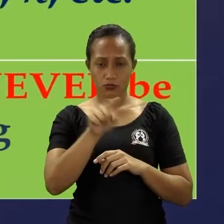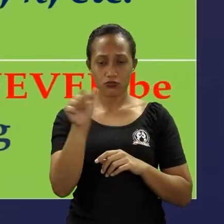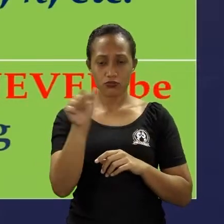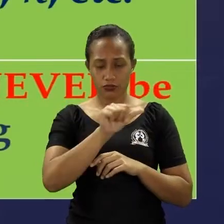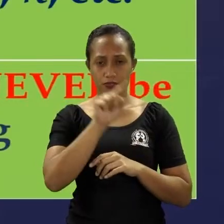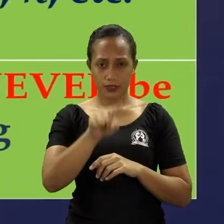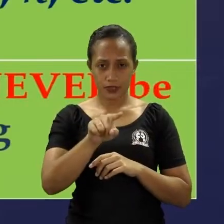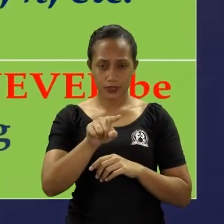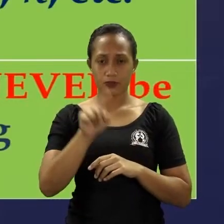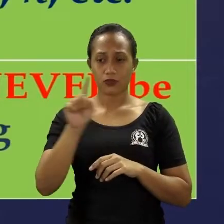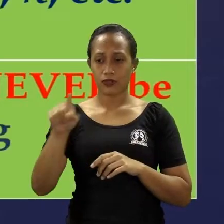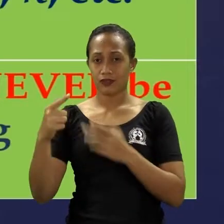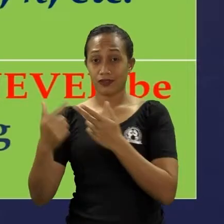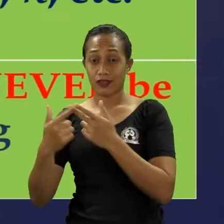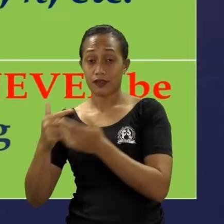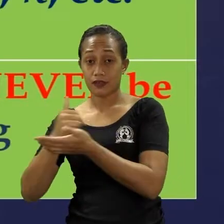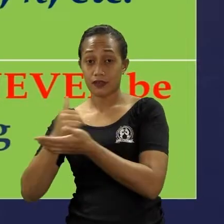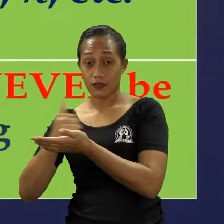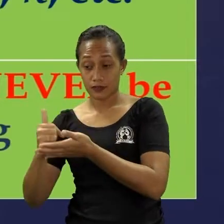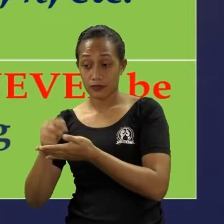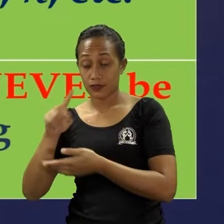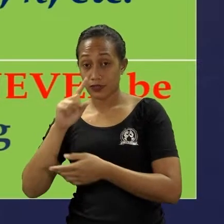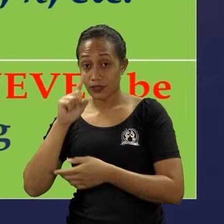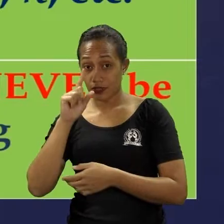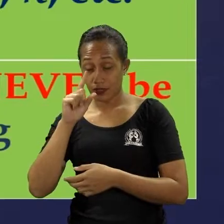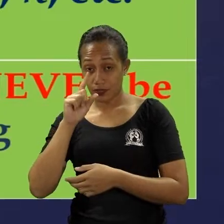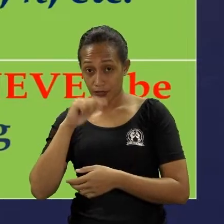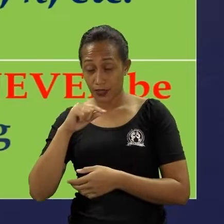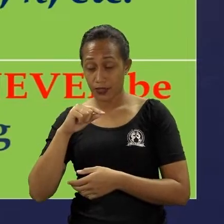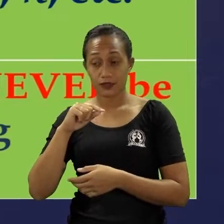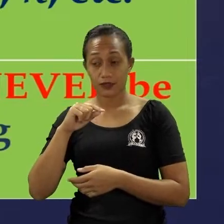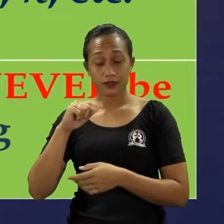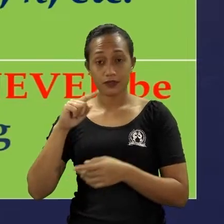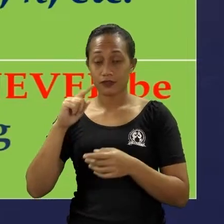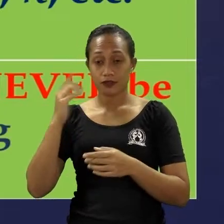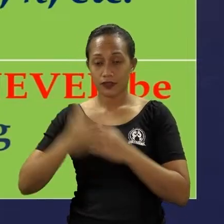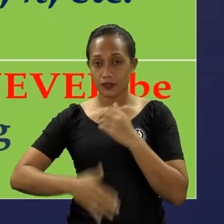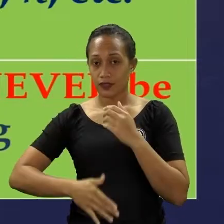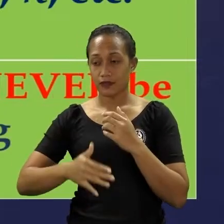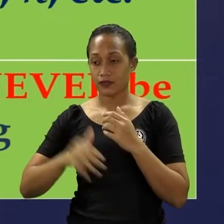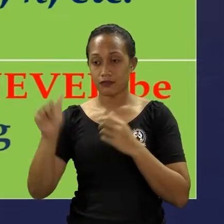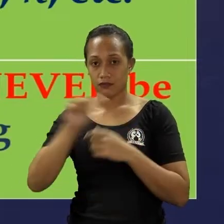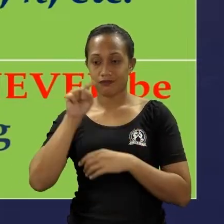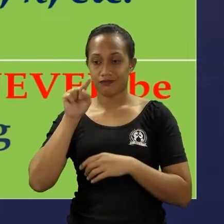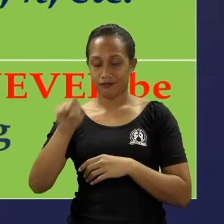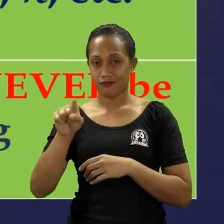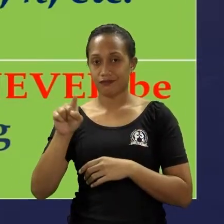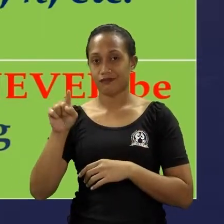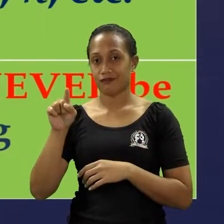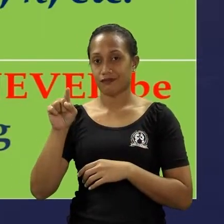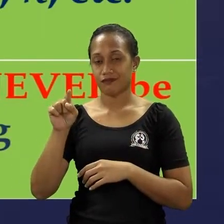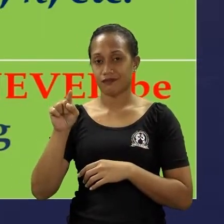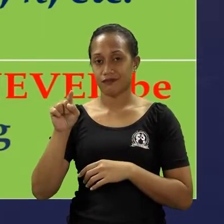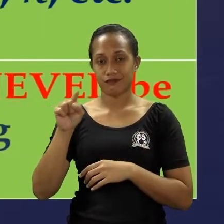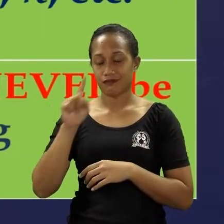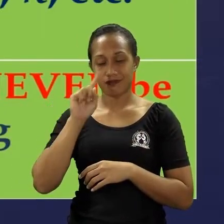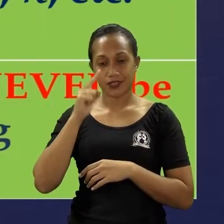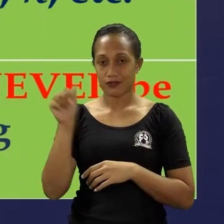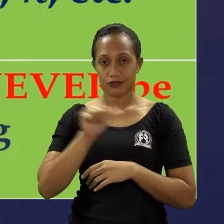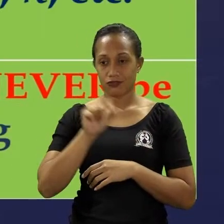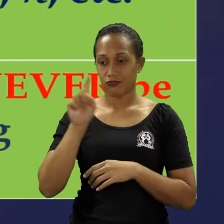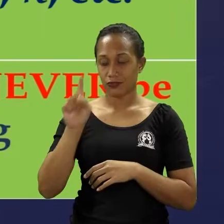numbers says they can never be terminating decimals.